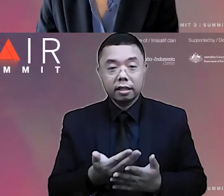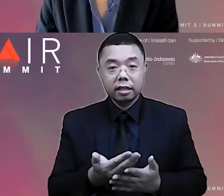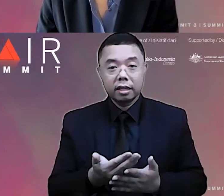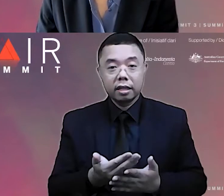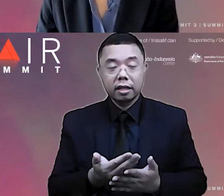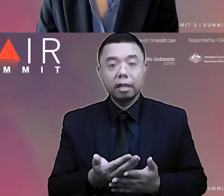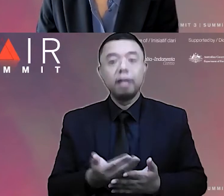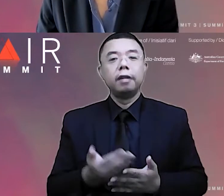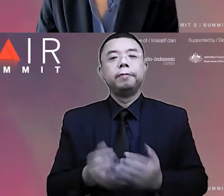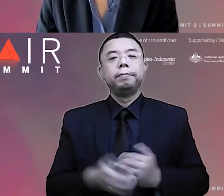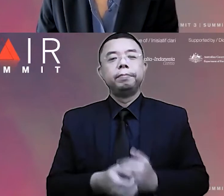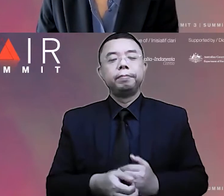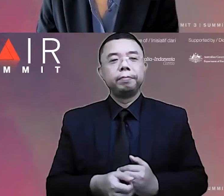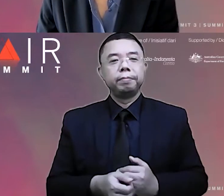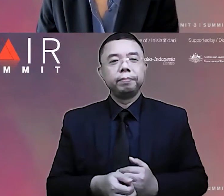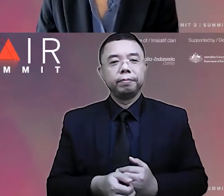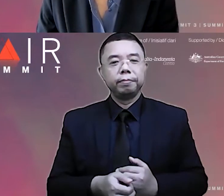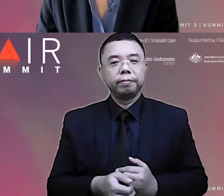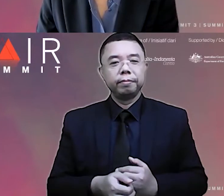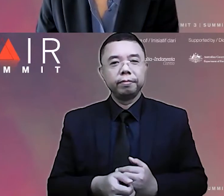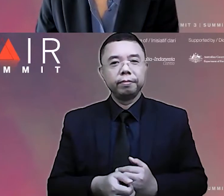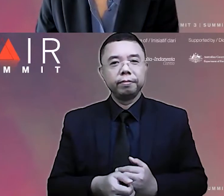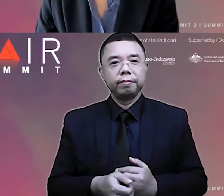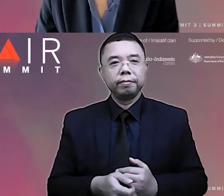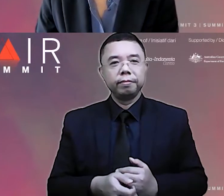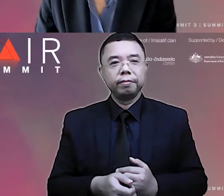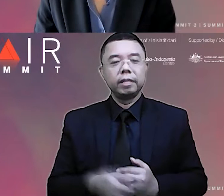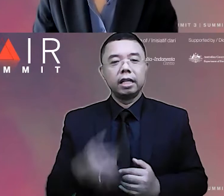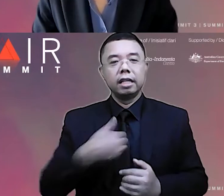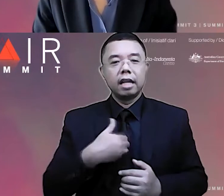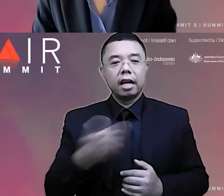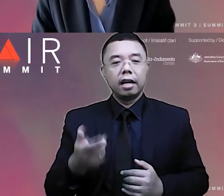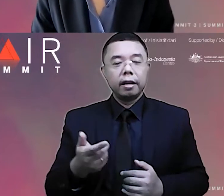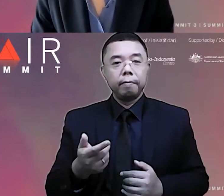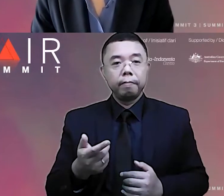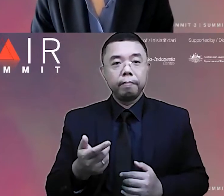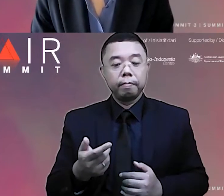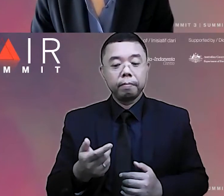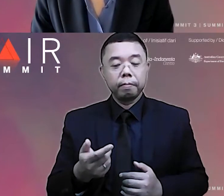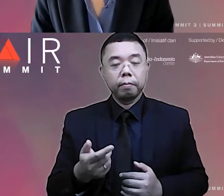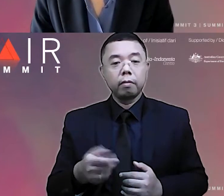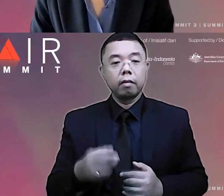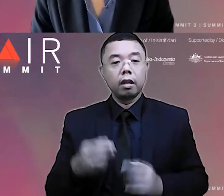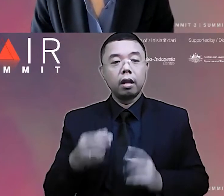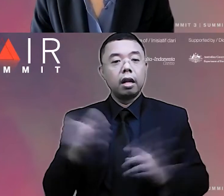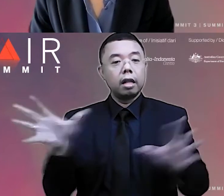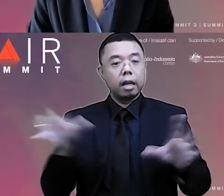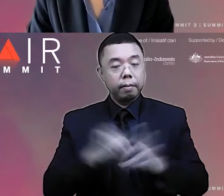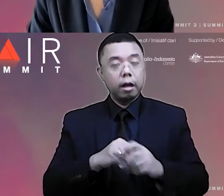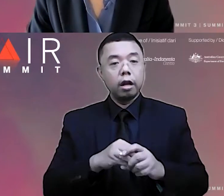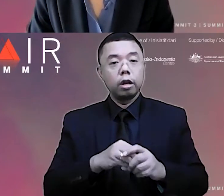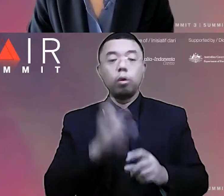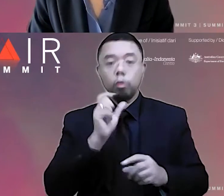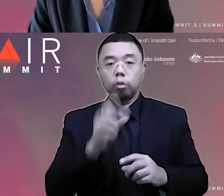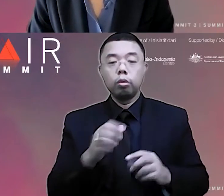policy analyst at the Ministry of Finance. I also involved in the study carried out by Yayan and